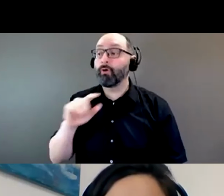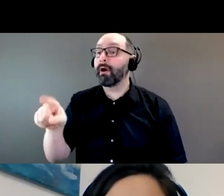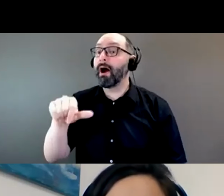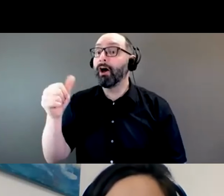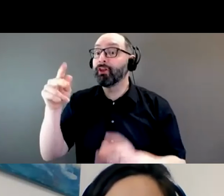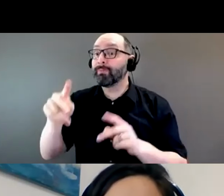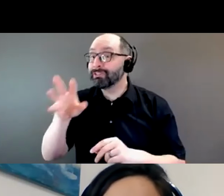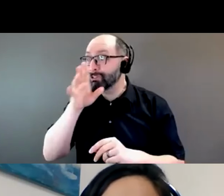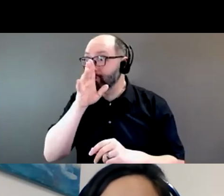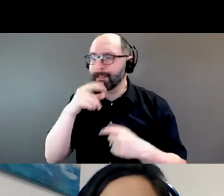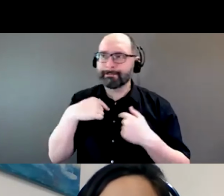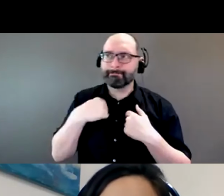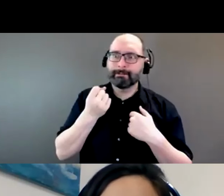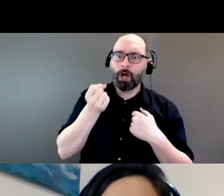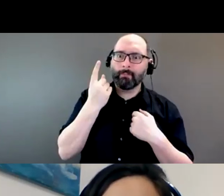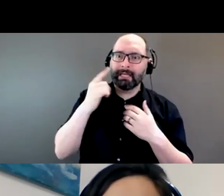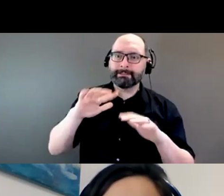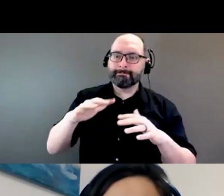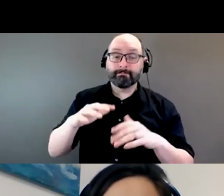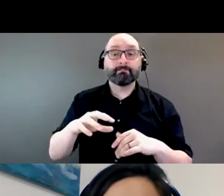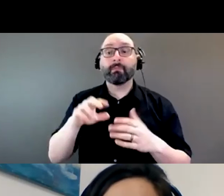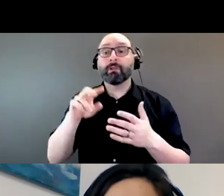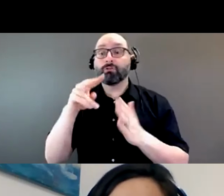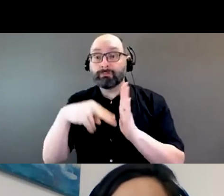saying, reading and writing.